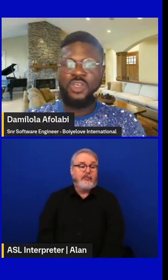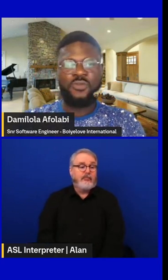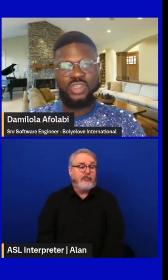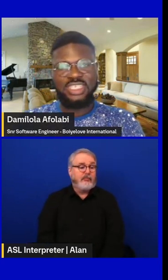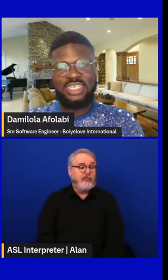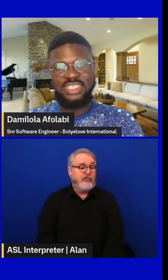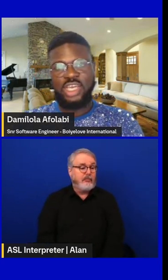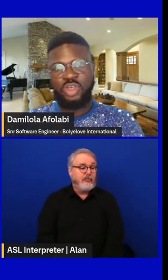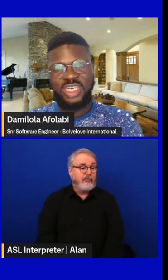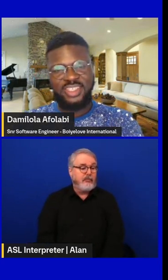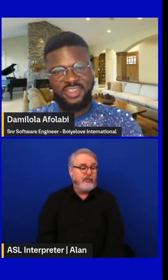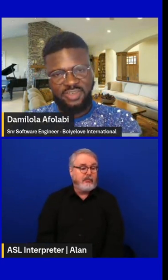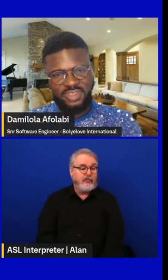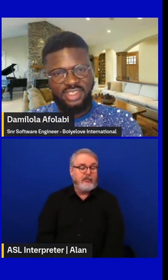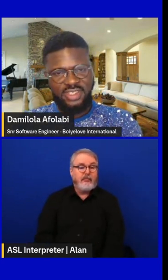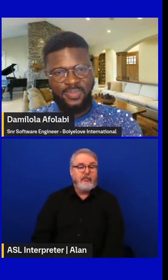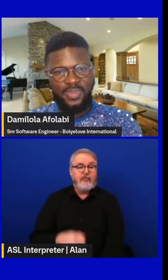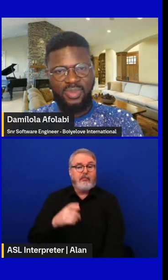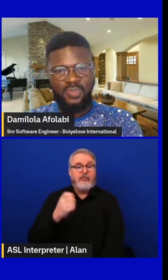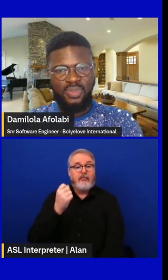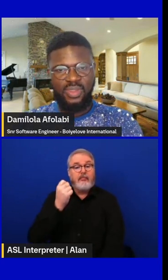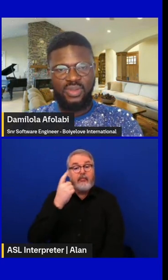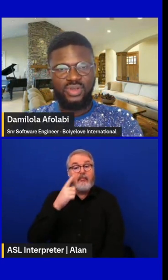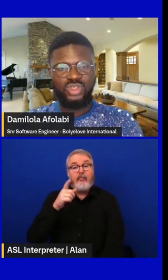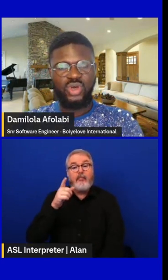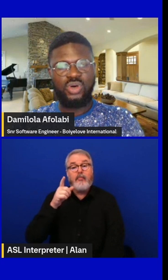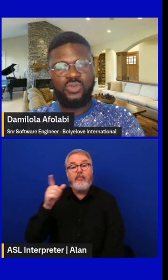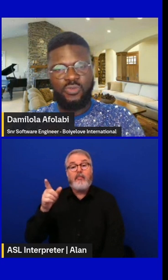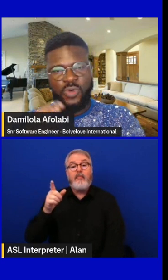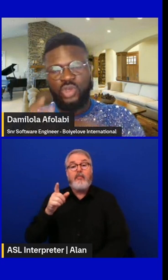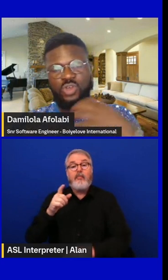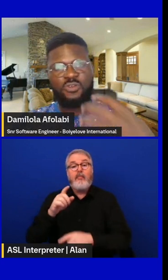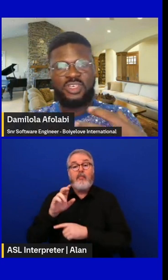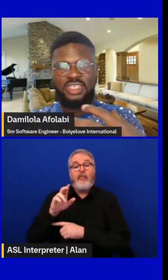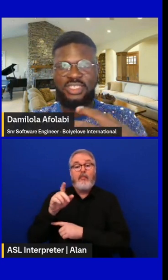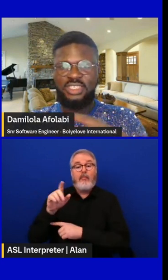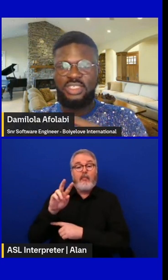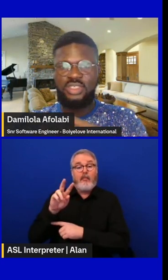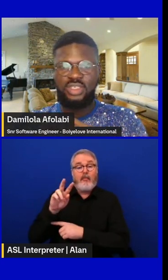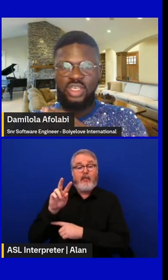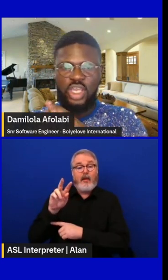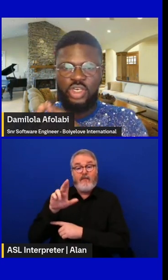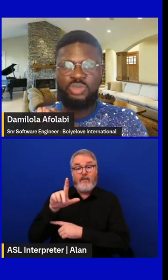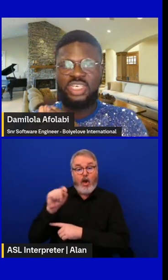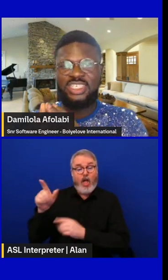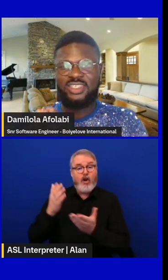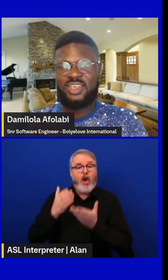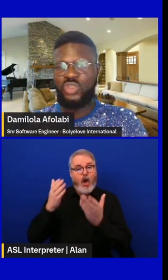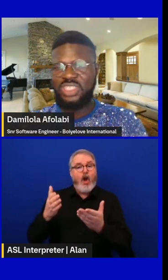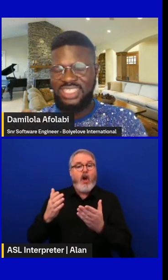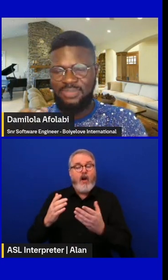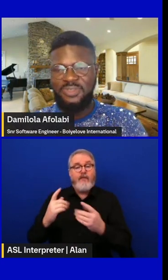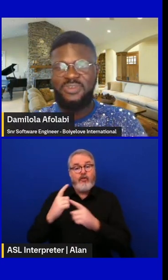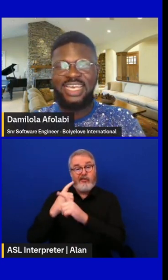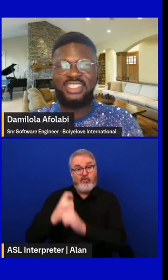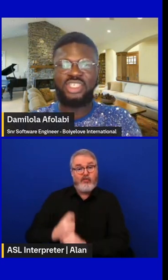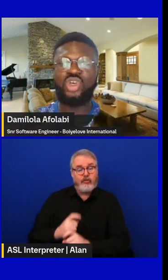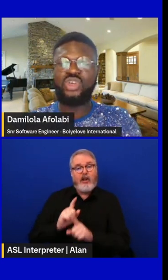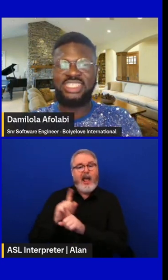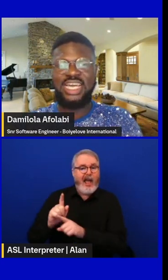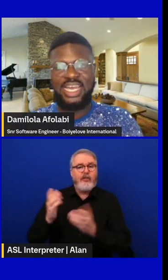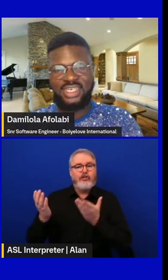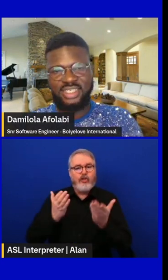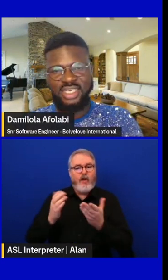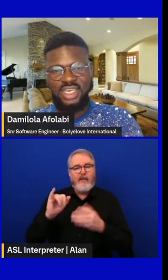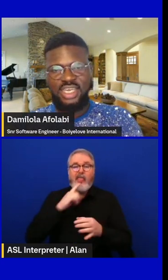Another feature of Vault is encryption as a service. So Vault offers encryption as a service, which simplifies